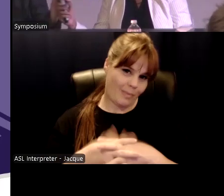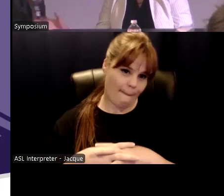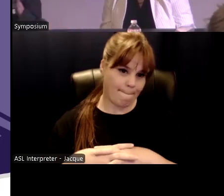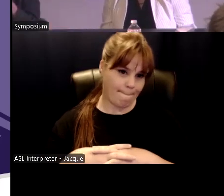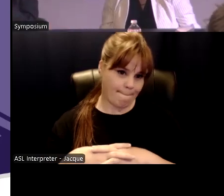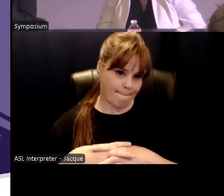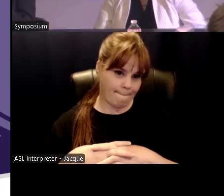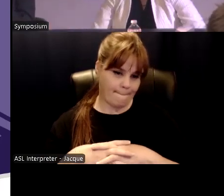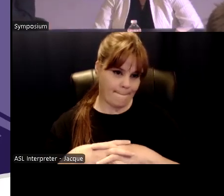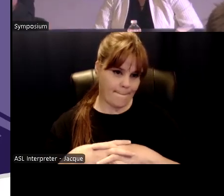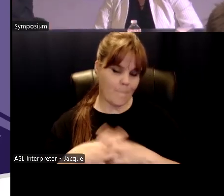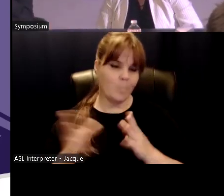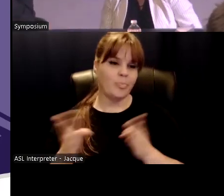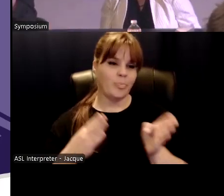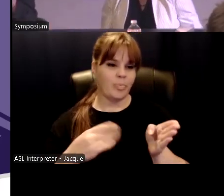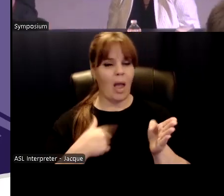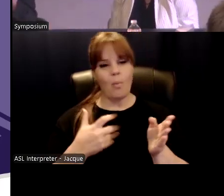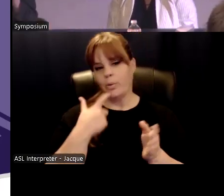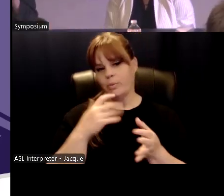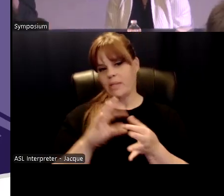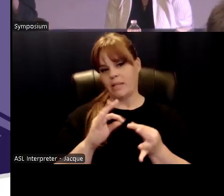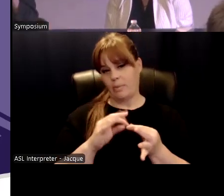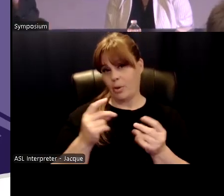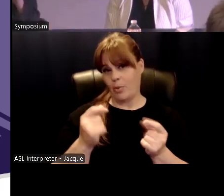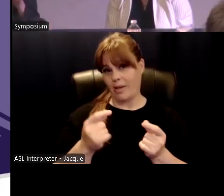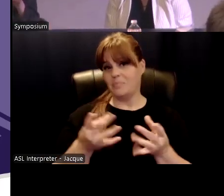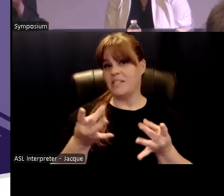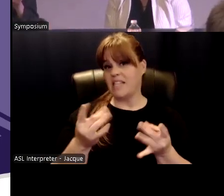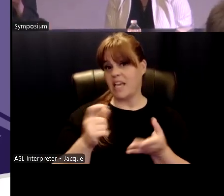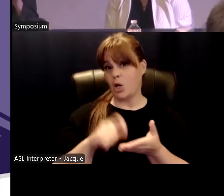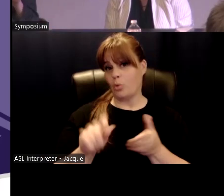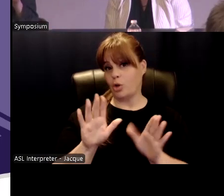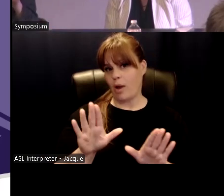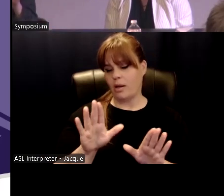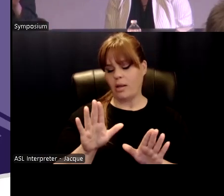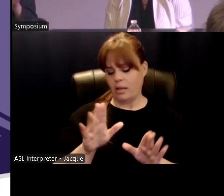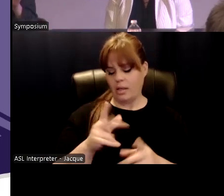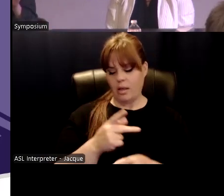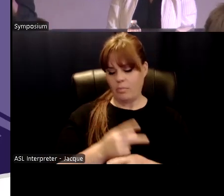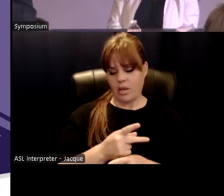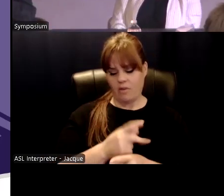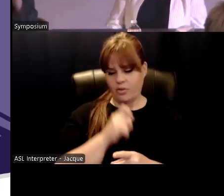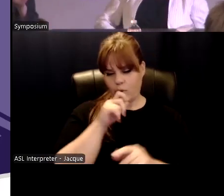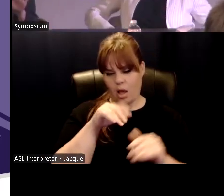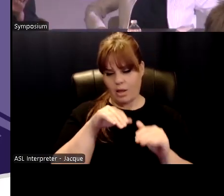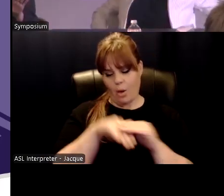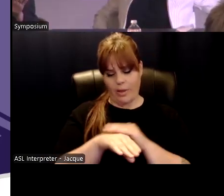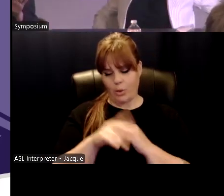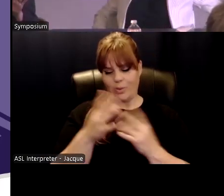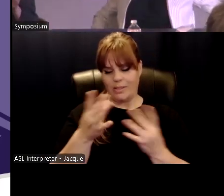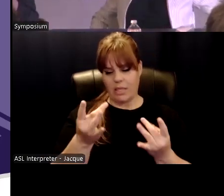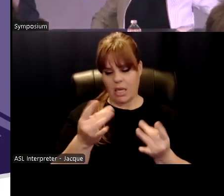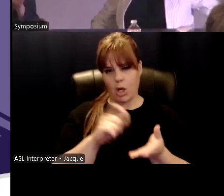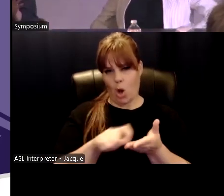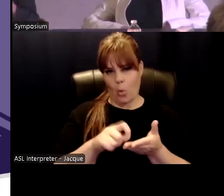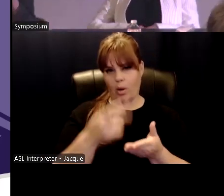Sure. I just want to say something really quick. Sticky notes are great. Be careful not to go into sticky note hell. So this is where your therapist can